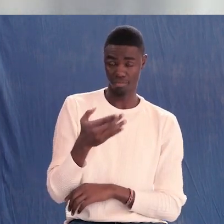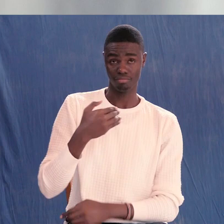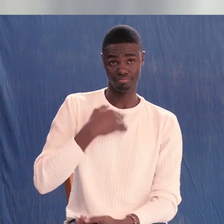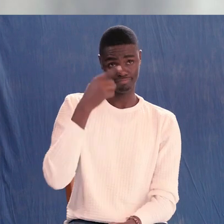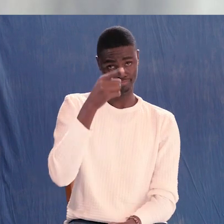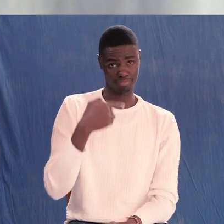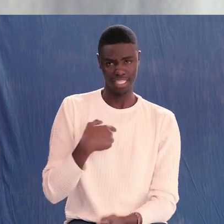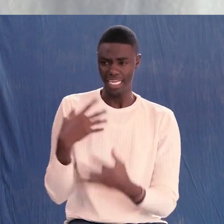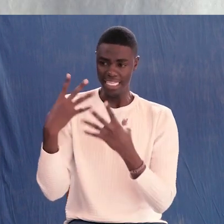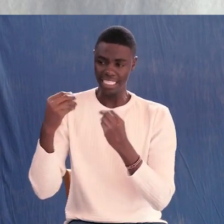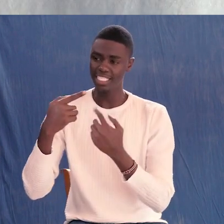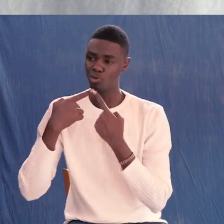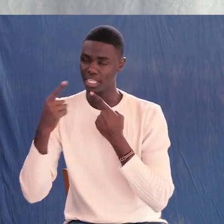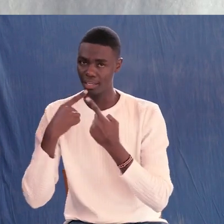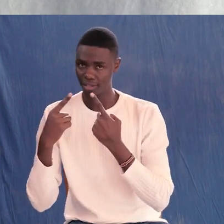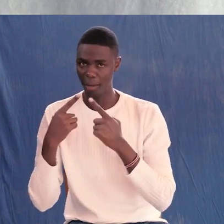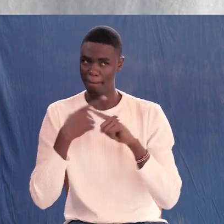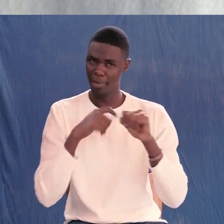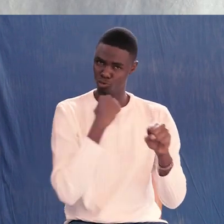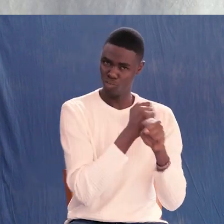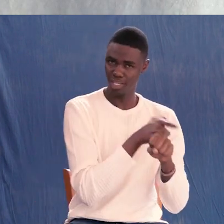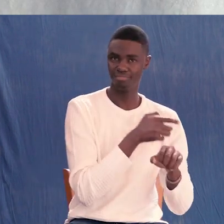that's easier said than done. done.